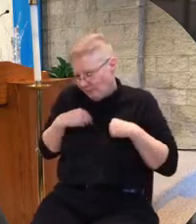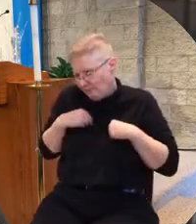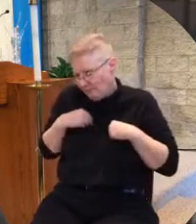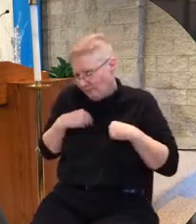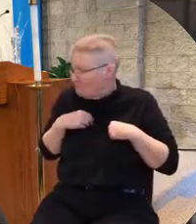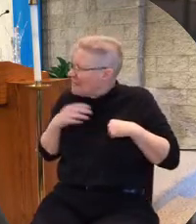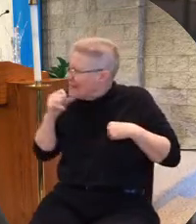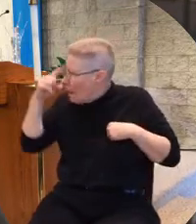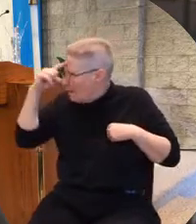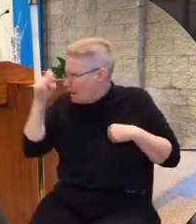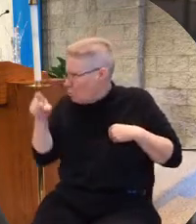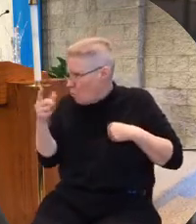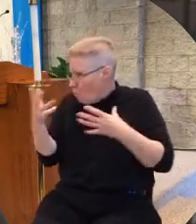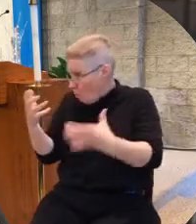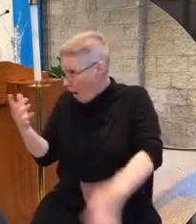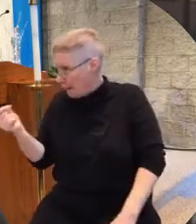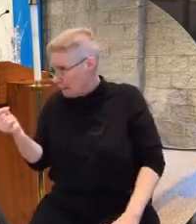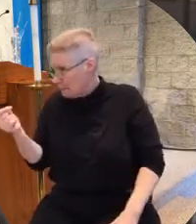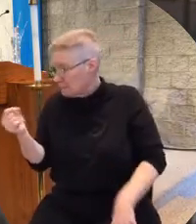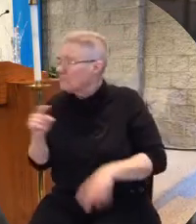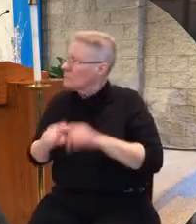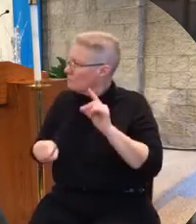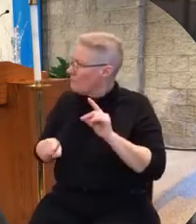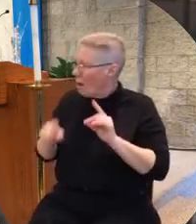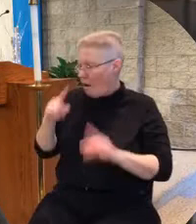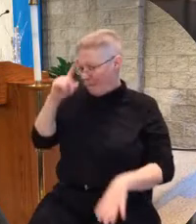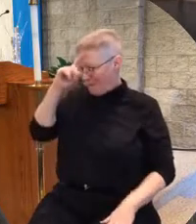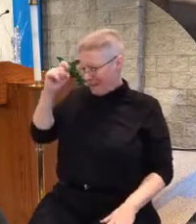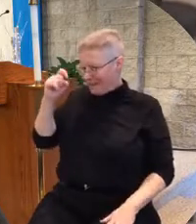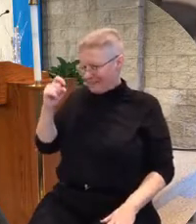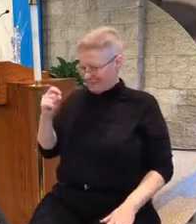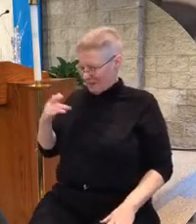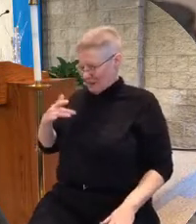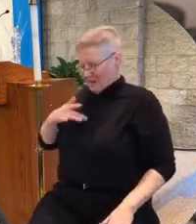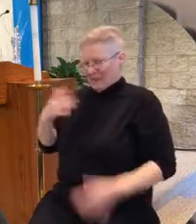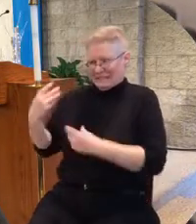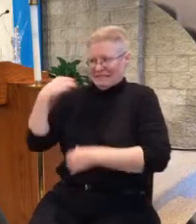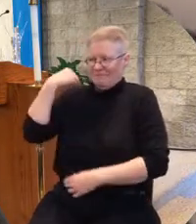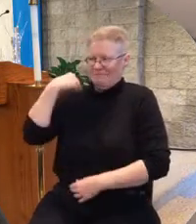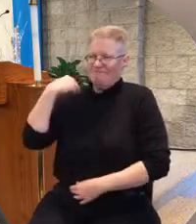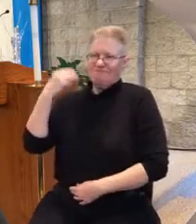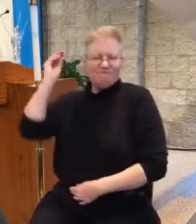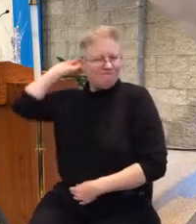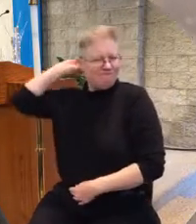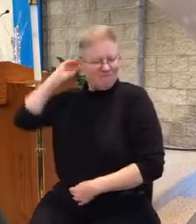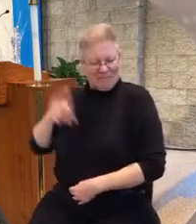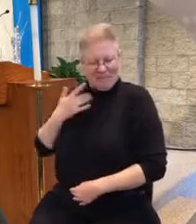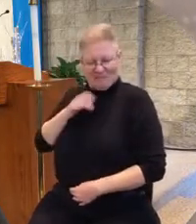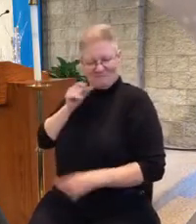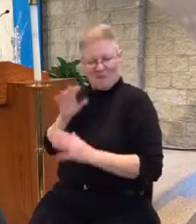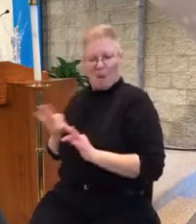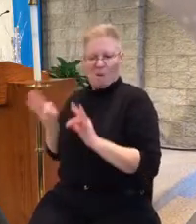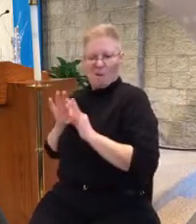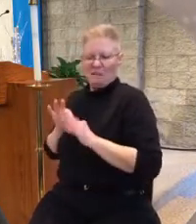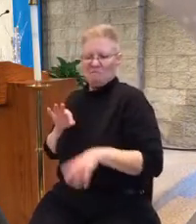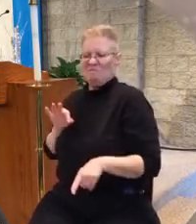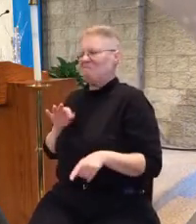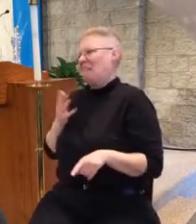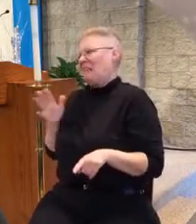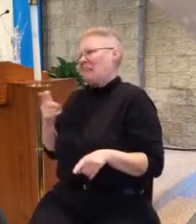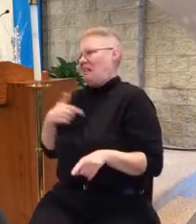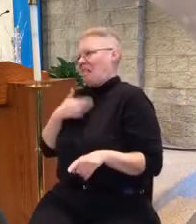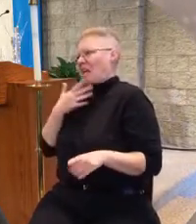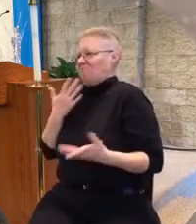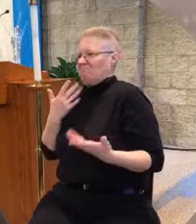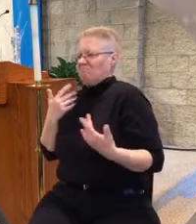not because you want it, but because unworthiness tells you that's all you can have.